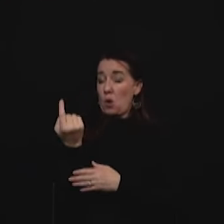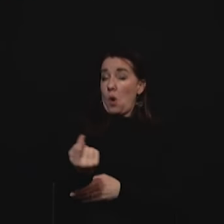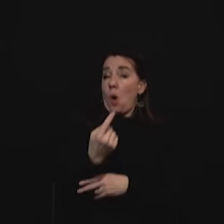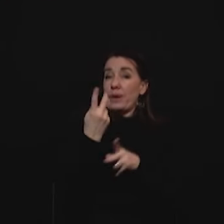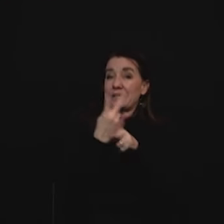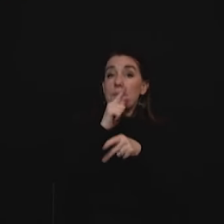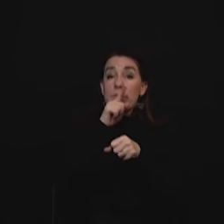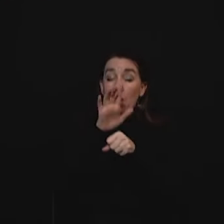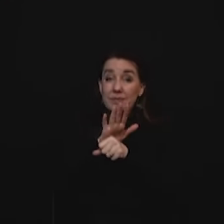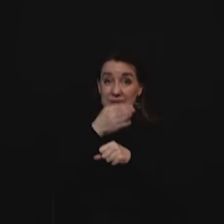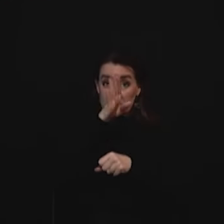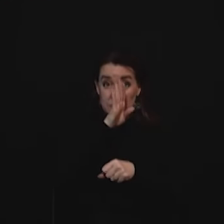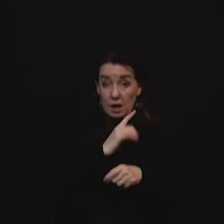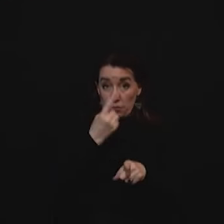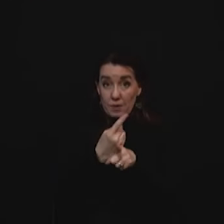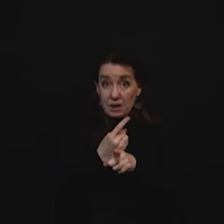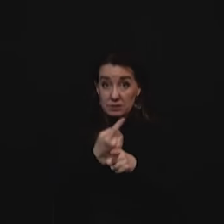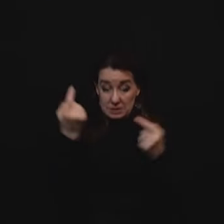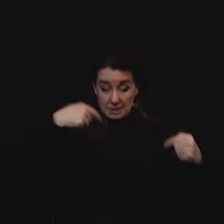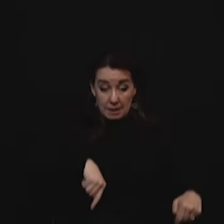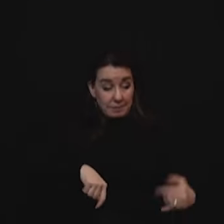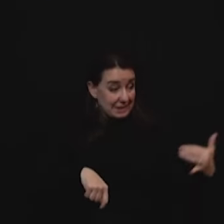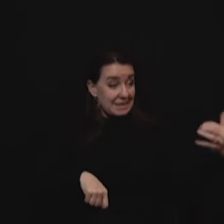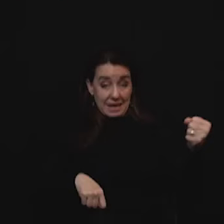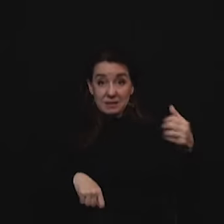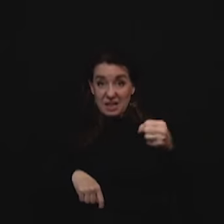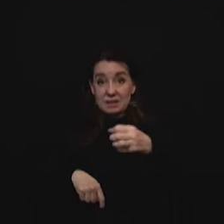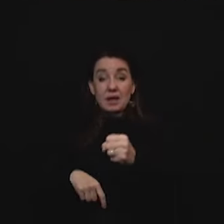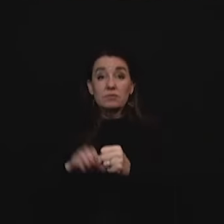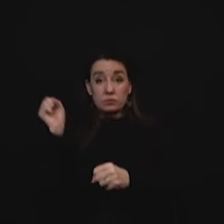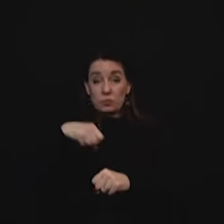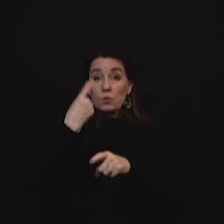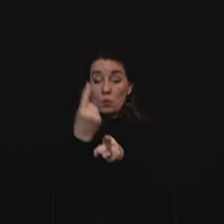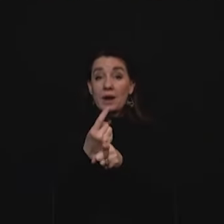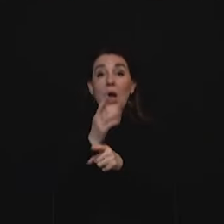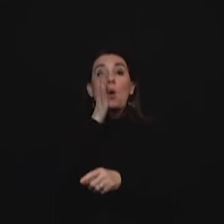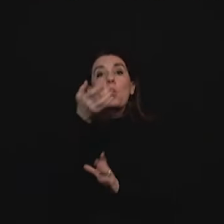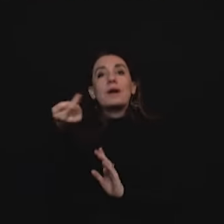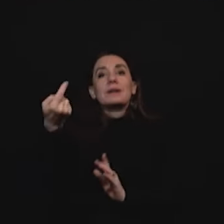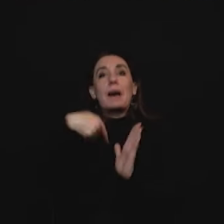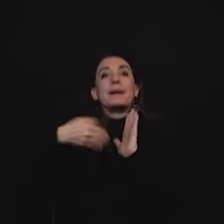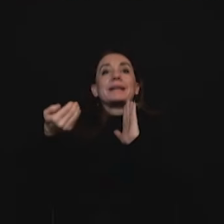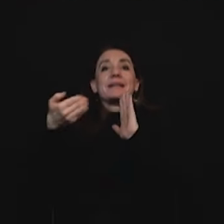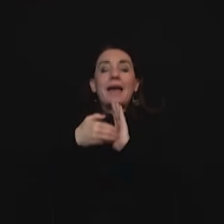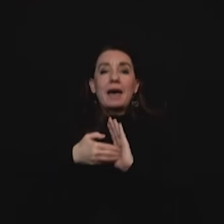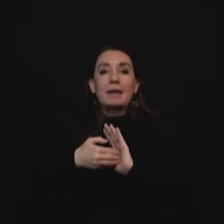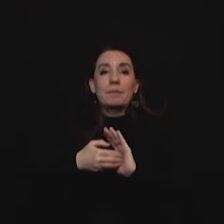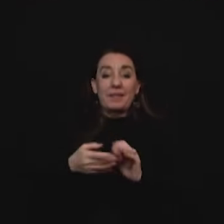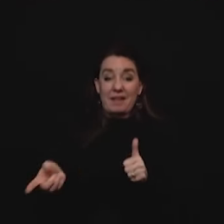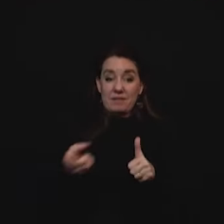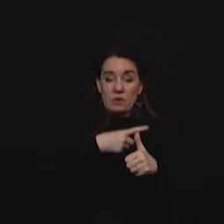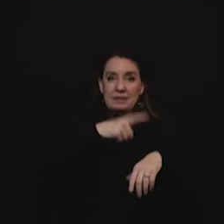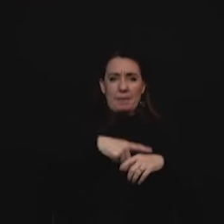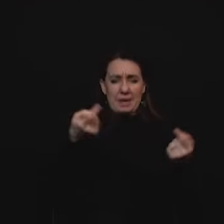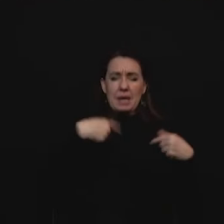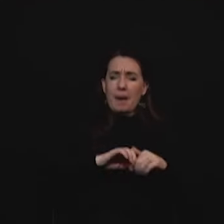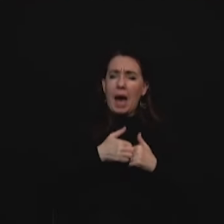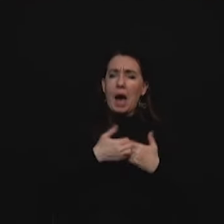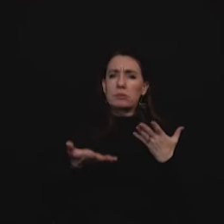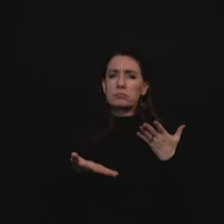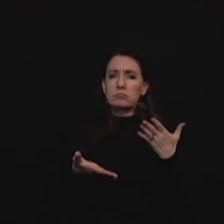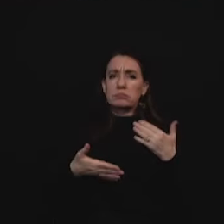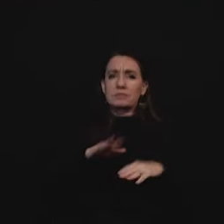promises. Did God keep that promise that he would come? Yeah. He did. And he's going to come back again. But he came. When did he come? How did he fulfill